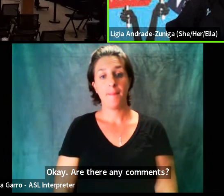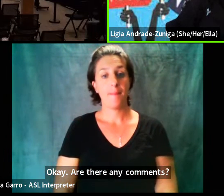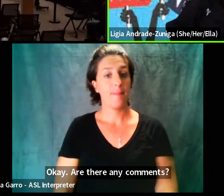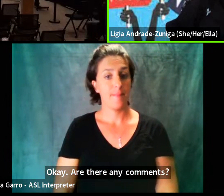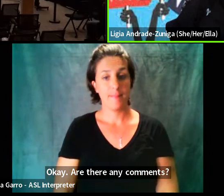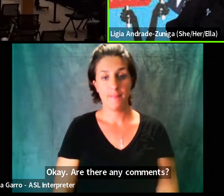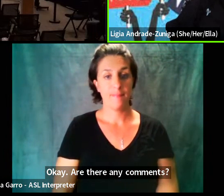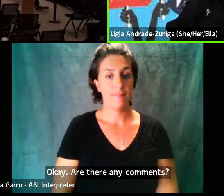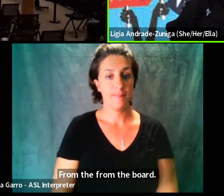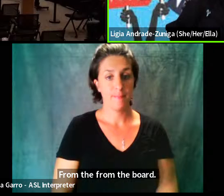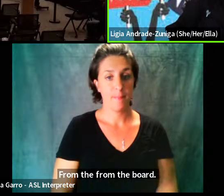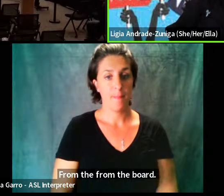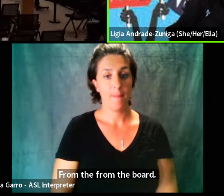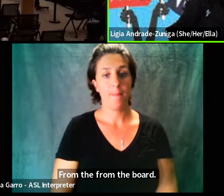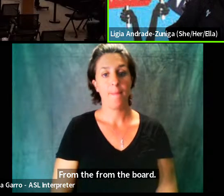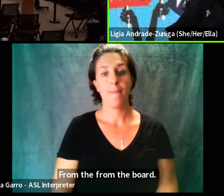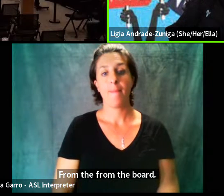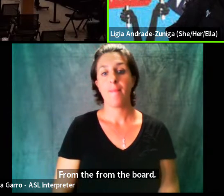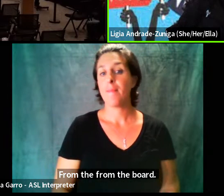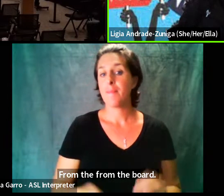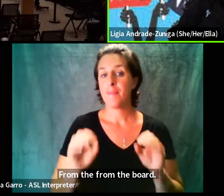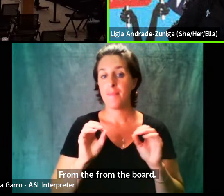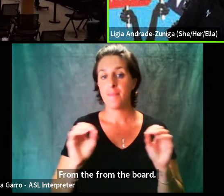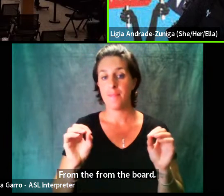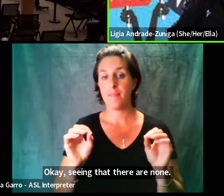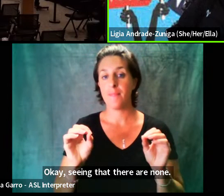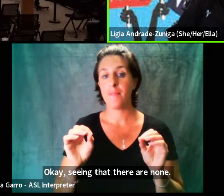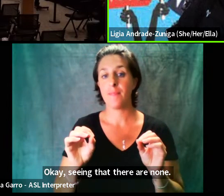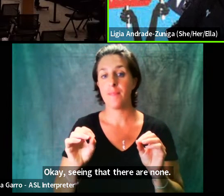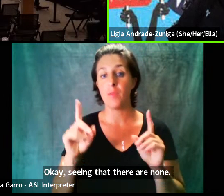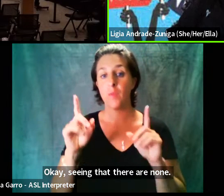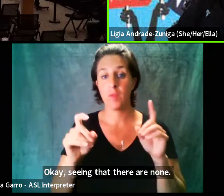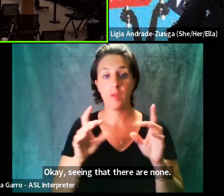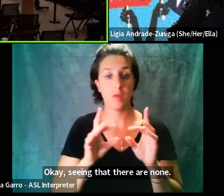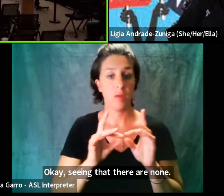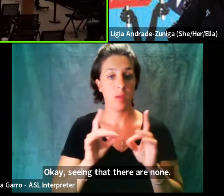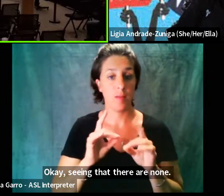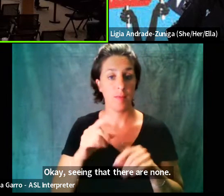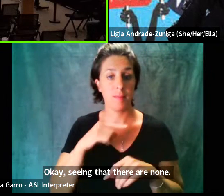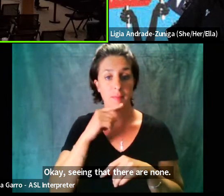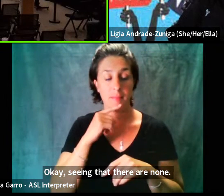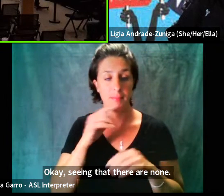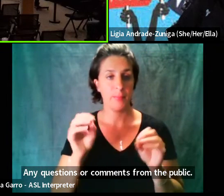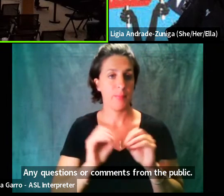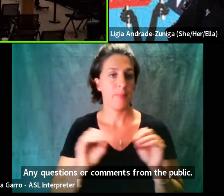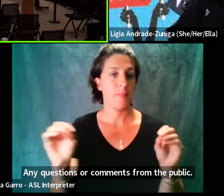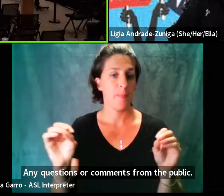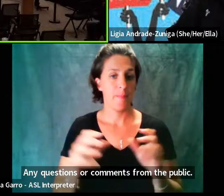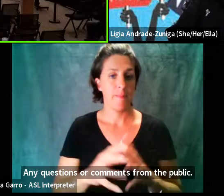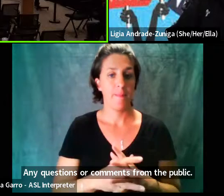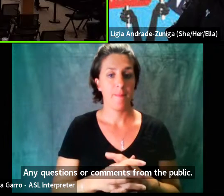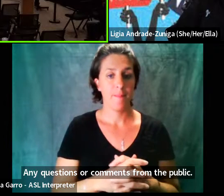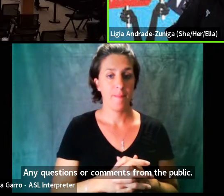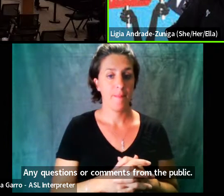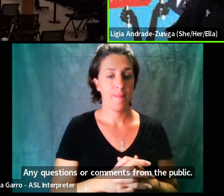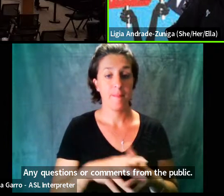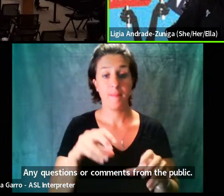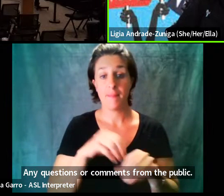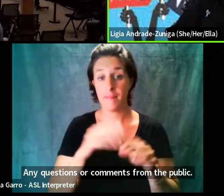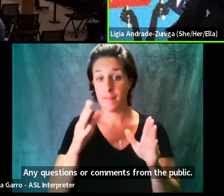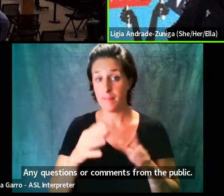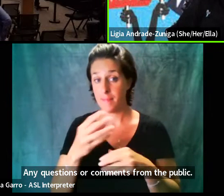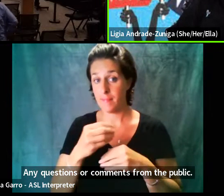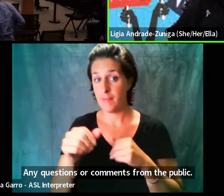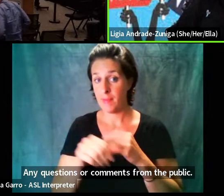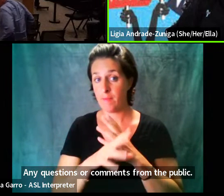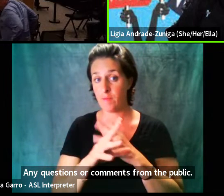Okay, seeing that there are none. Any questions or comments from the public? There are none. Sorry, in person and virtual,